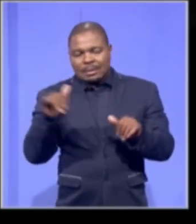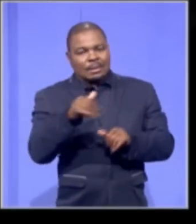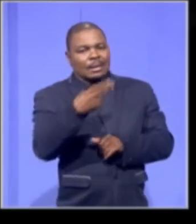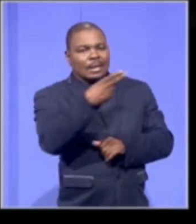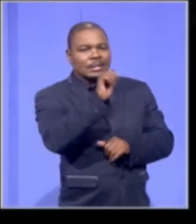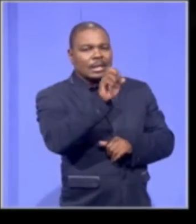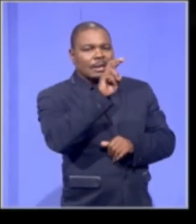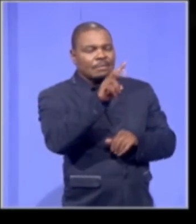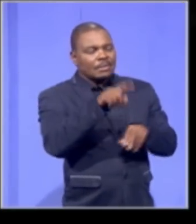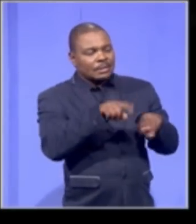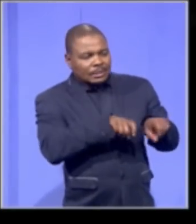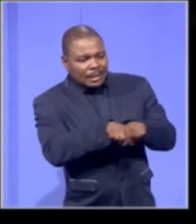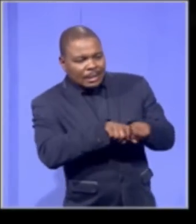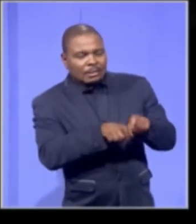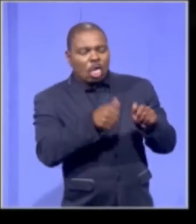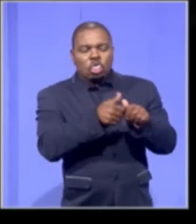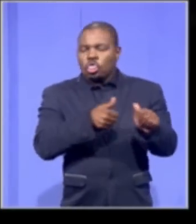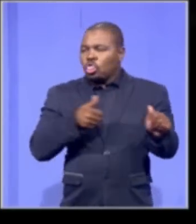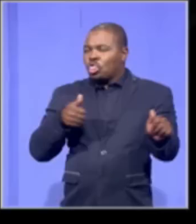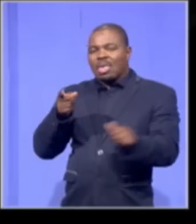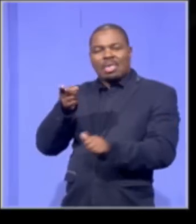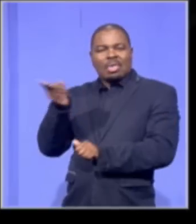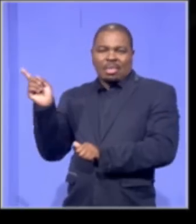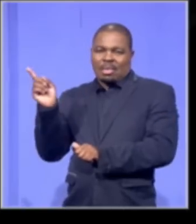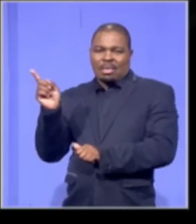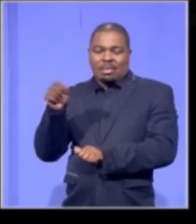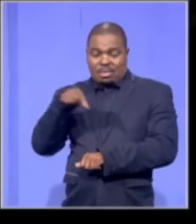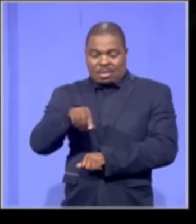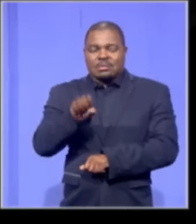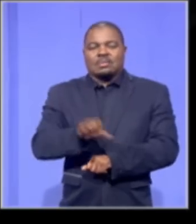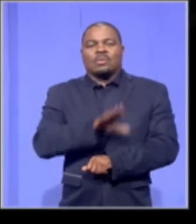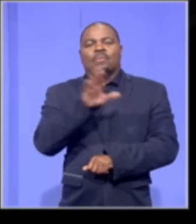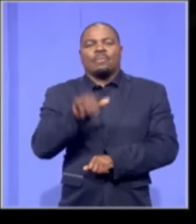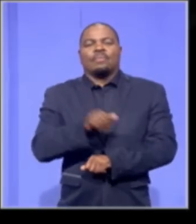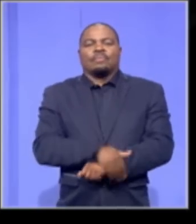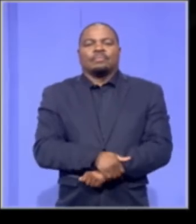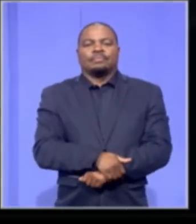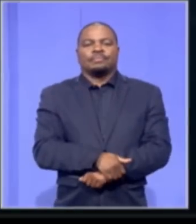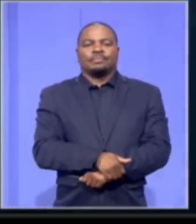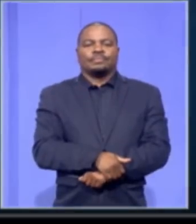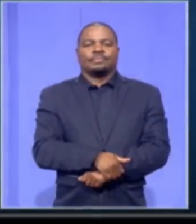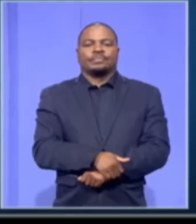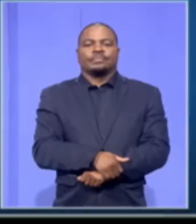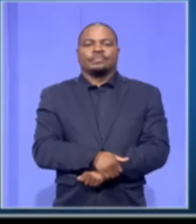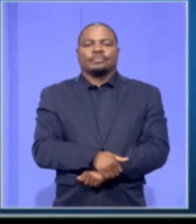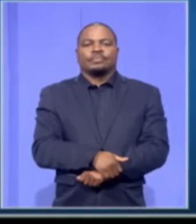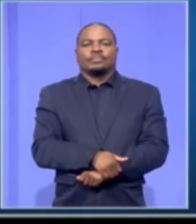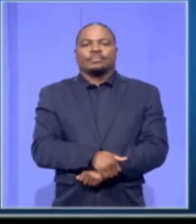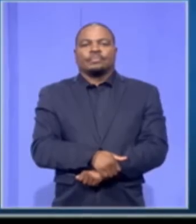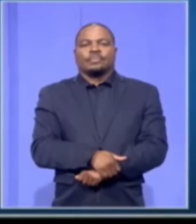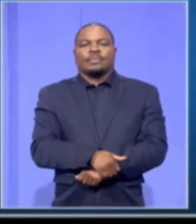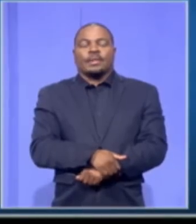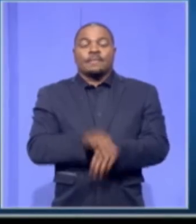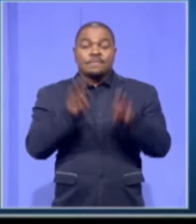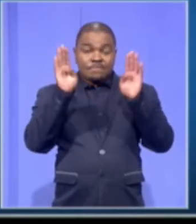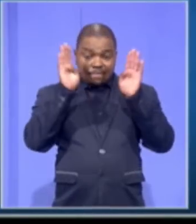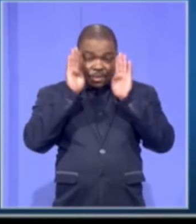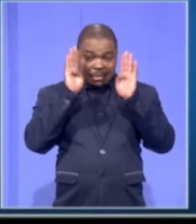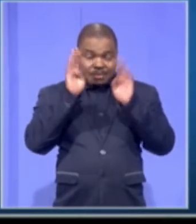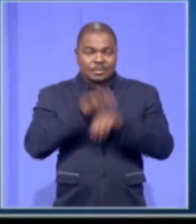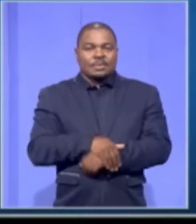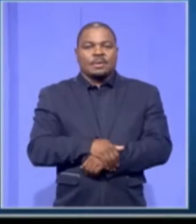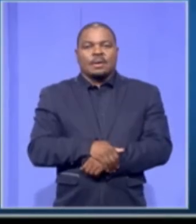morago ka go dira diteko tša HIV le AIDS ka Afrika Borwa. letlakeleng la